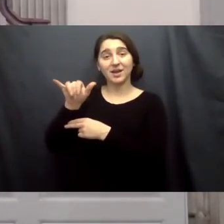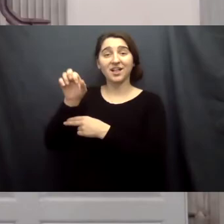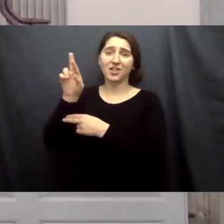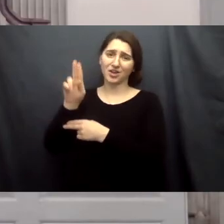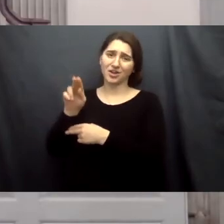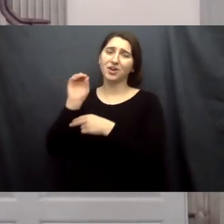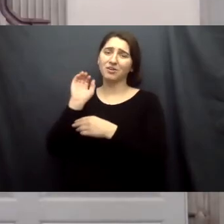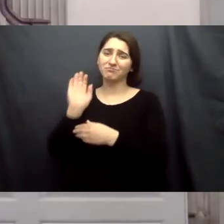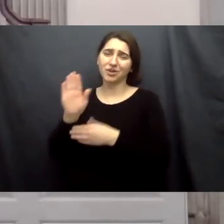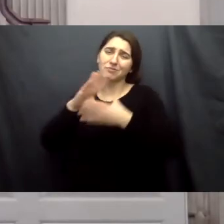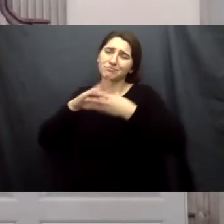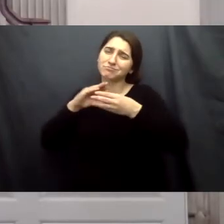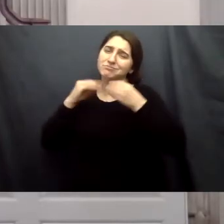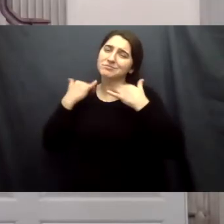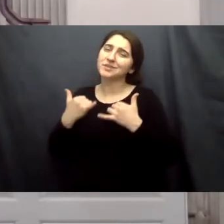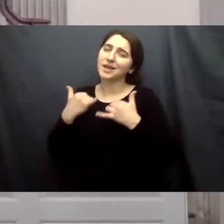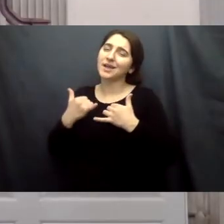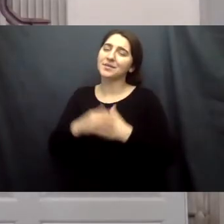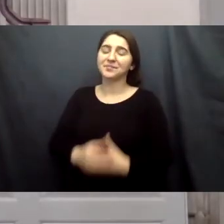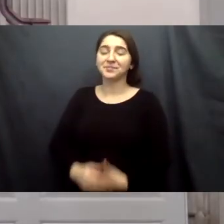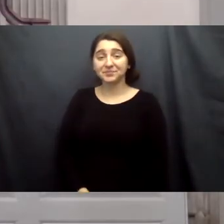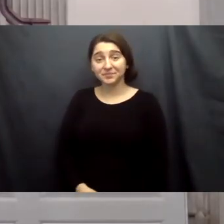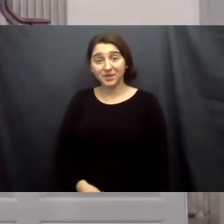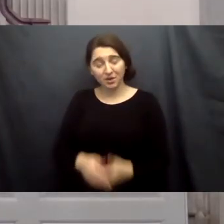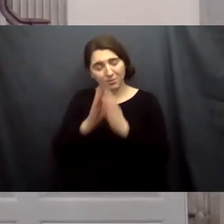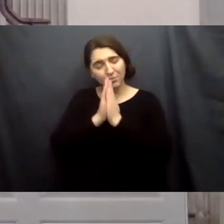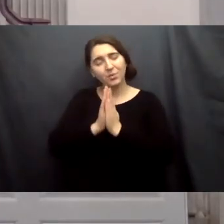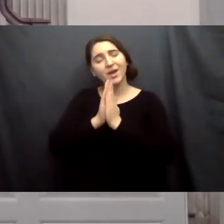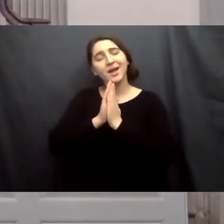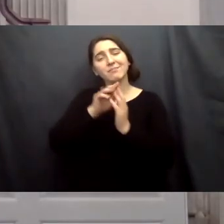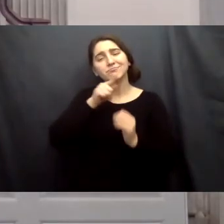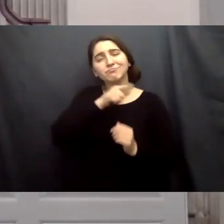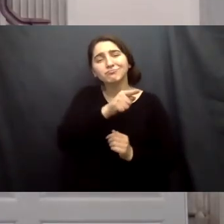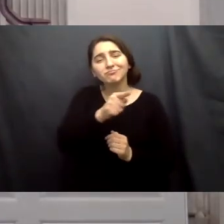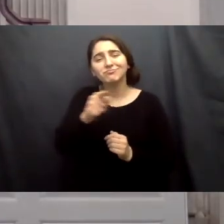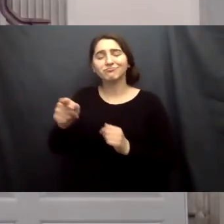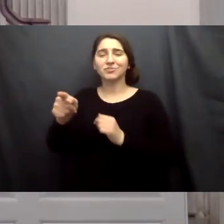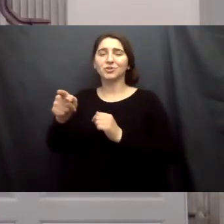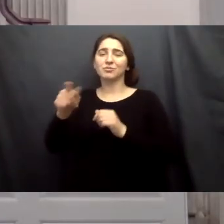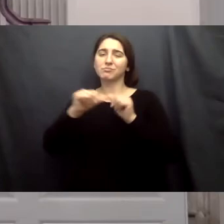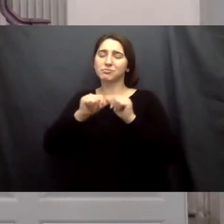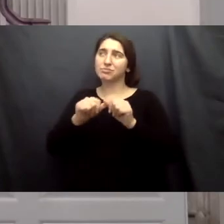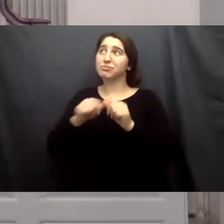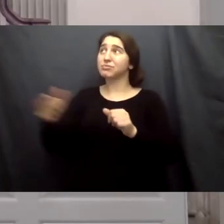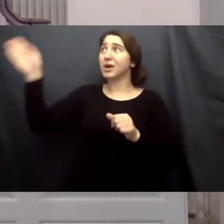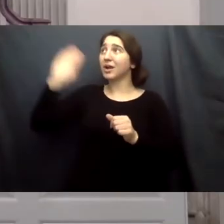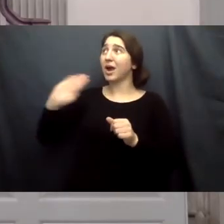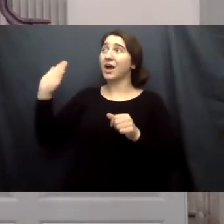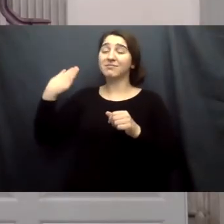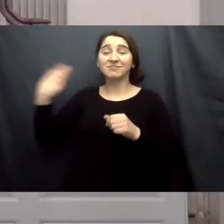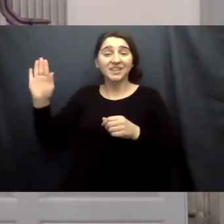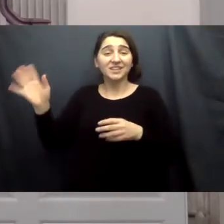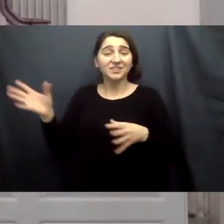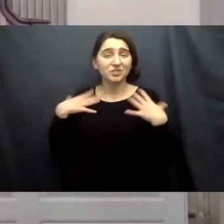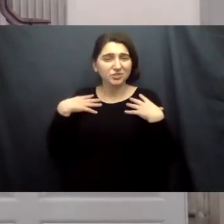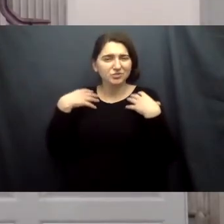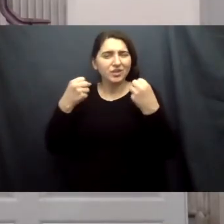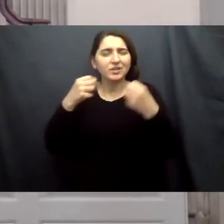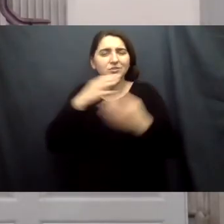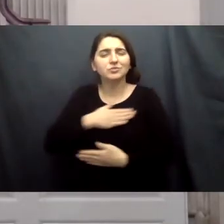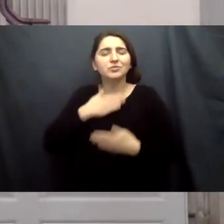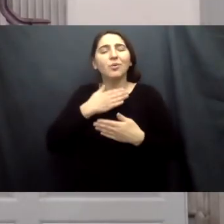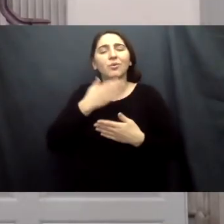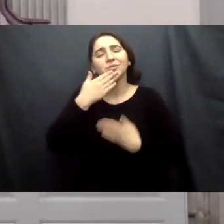today. And we pray that you would continue to be filled with God's strength and joy and